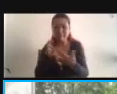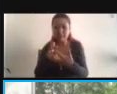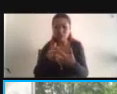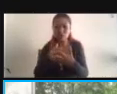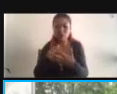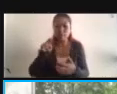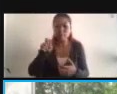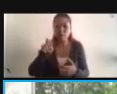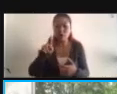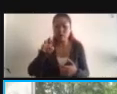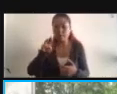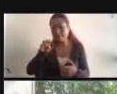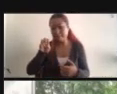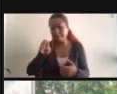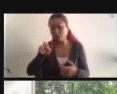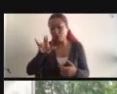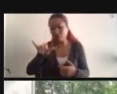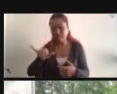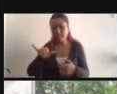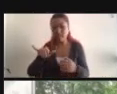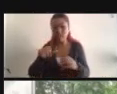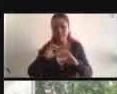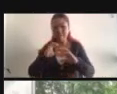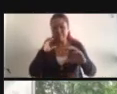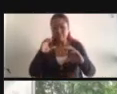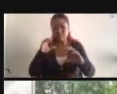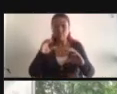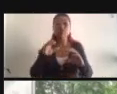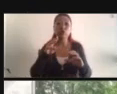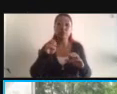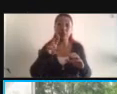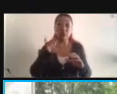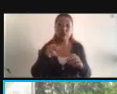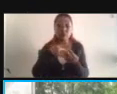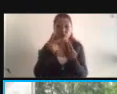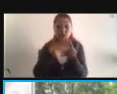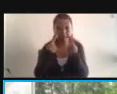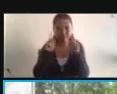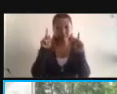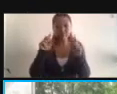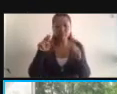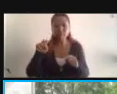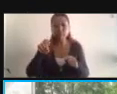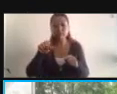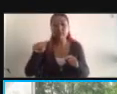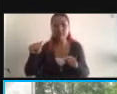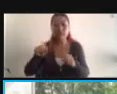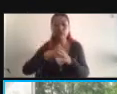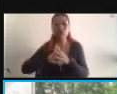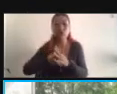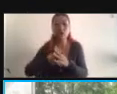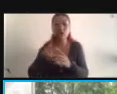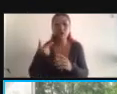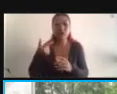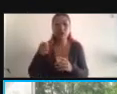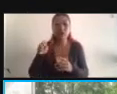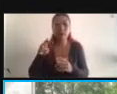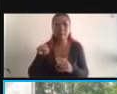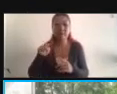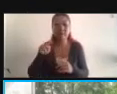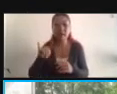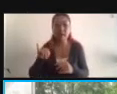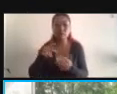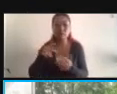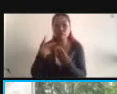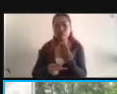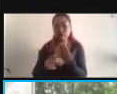Now, after the success of Mercury program, NASA then got into what we call the Gemini program. And this is the